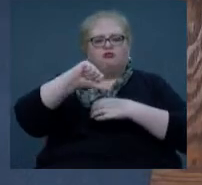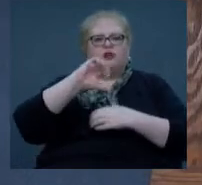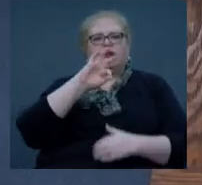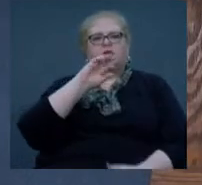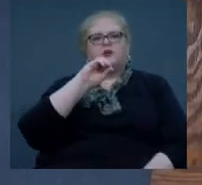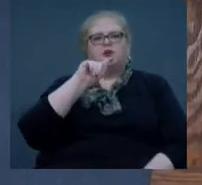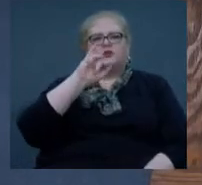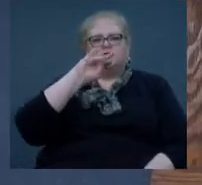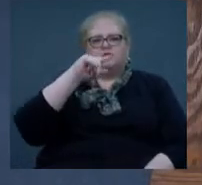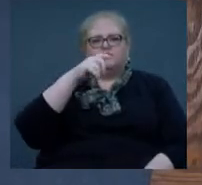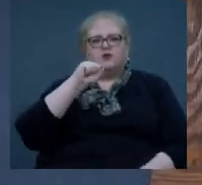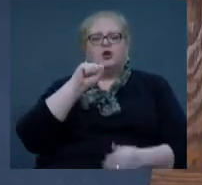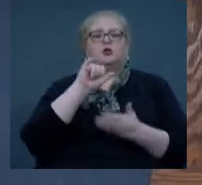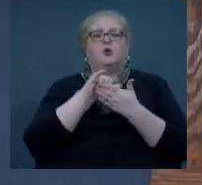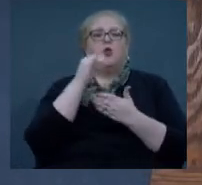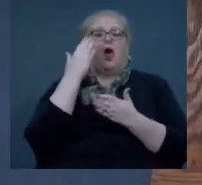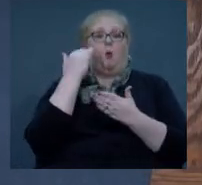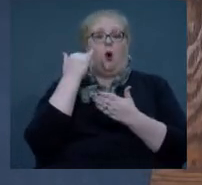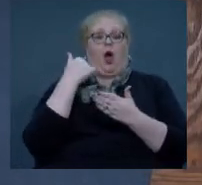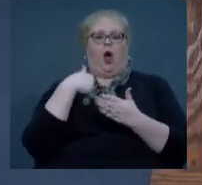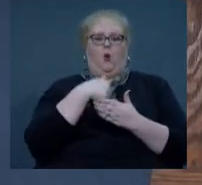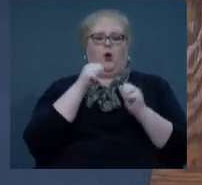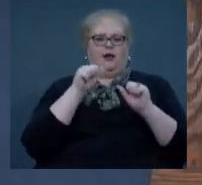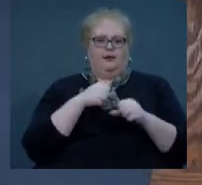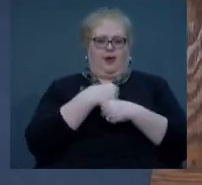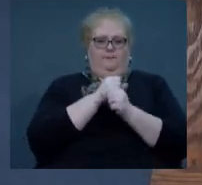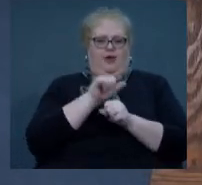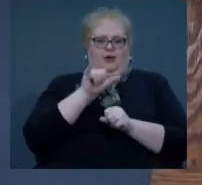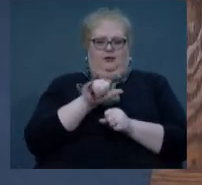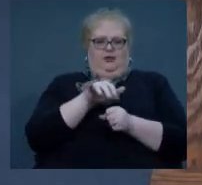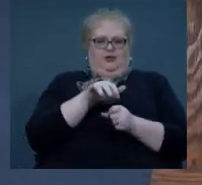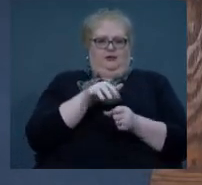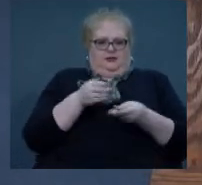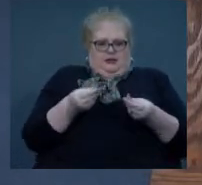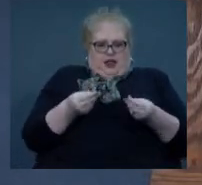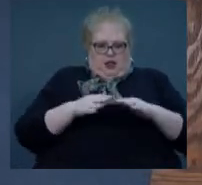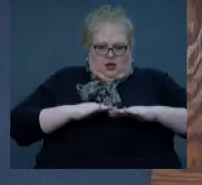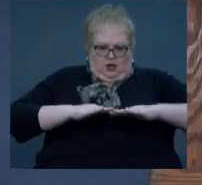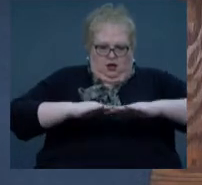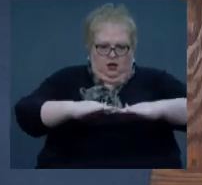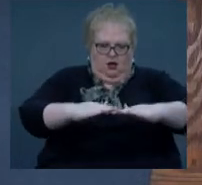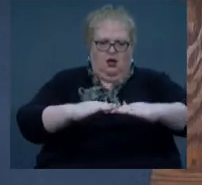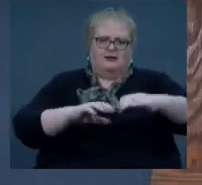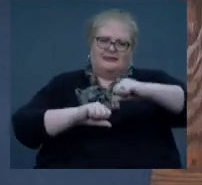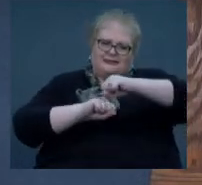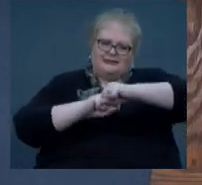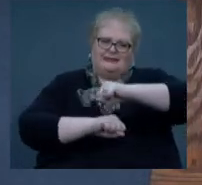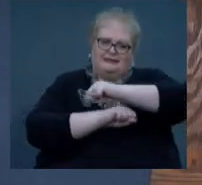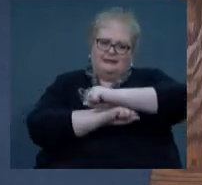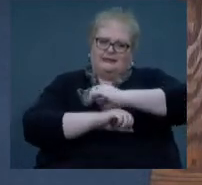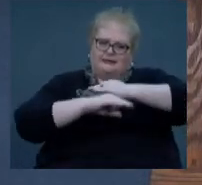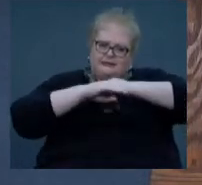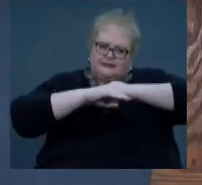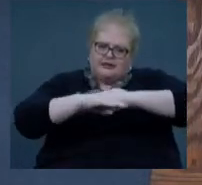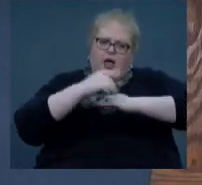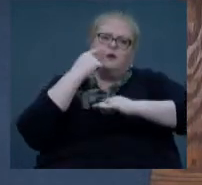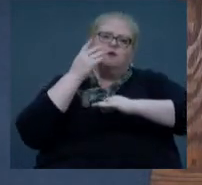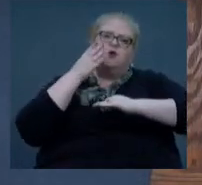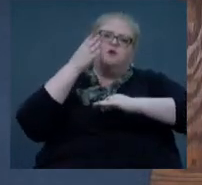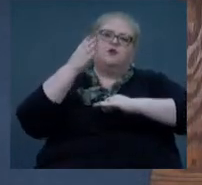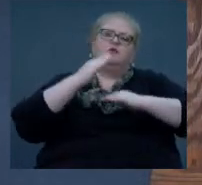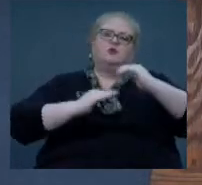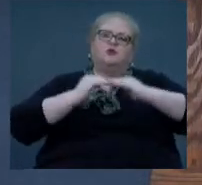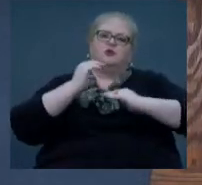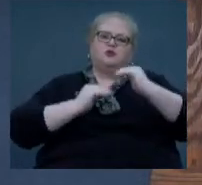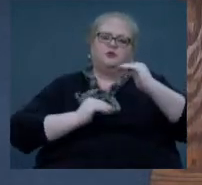site structurally stable for future vertical building construction. So on the south end, where the parking